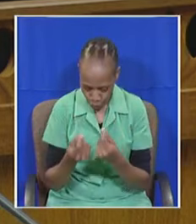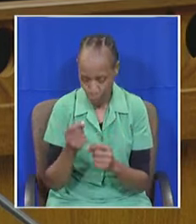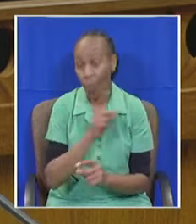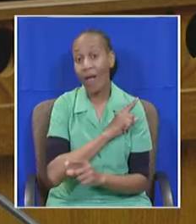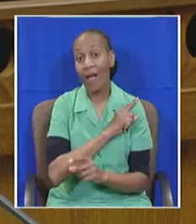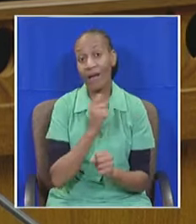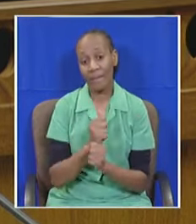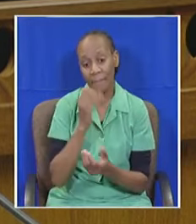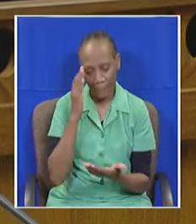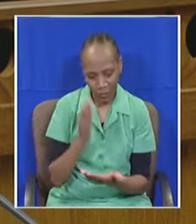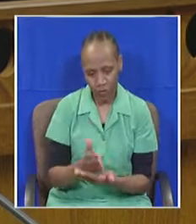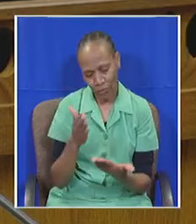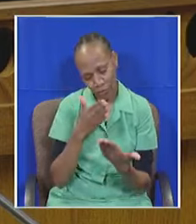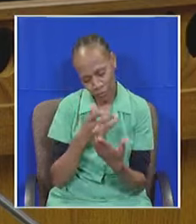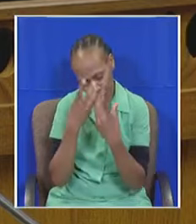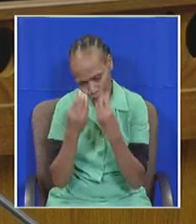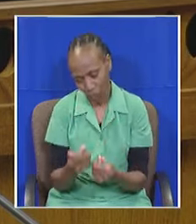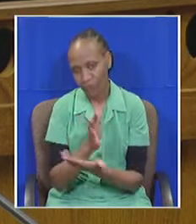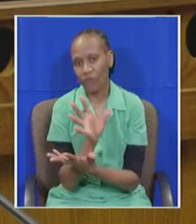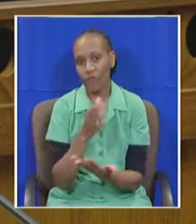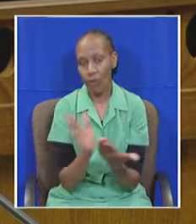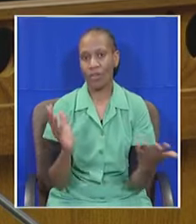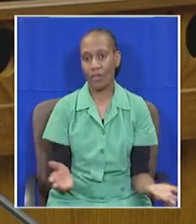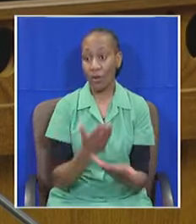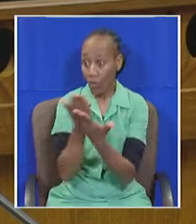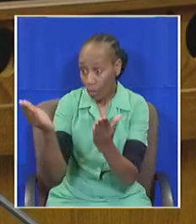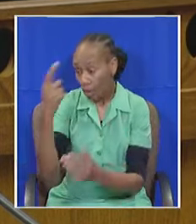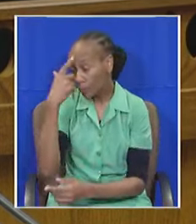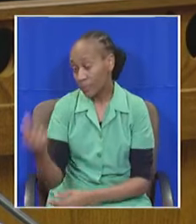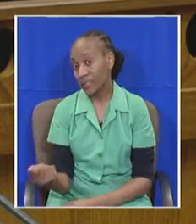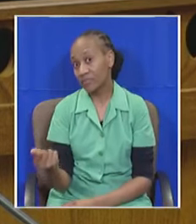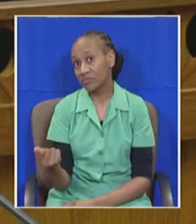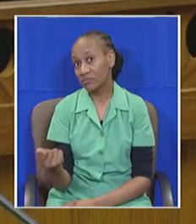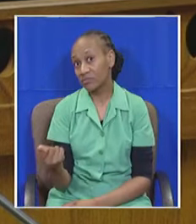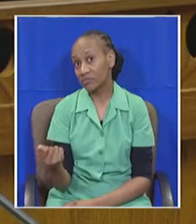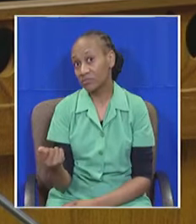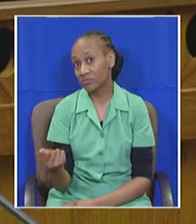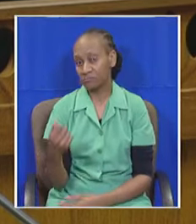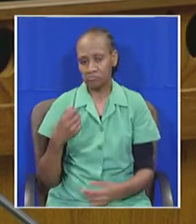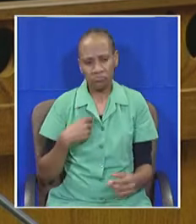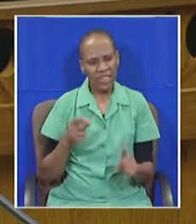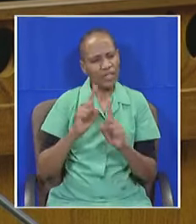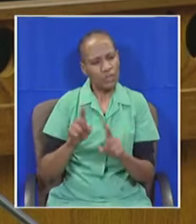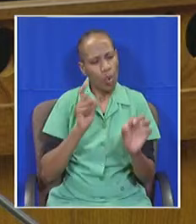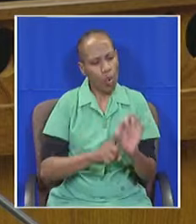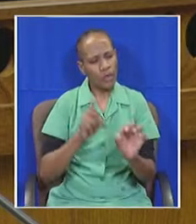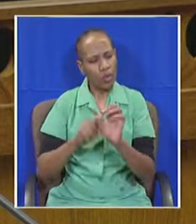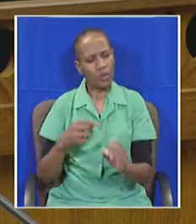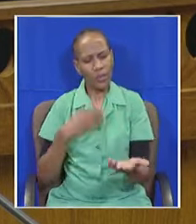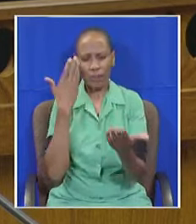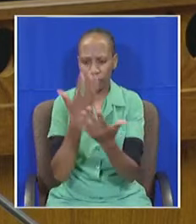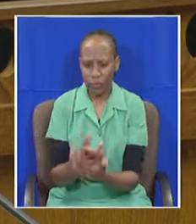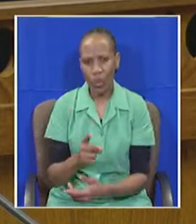we deal with. Contrary to popular belief, and as suggested in many quarters, young people are